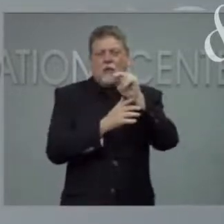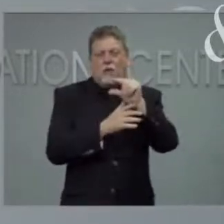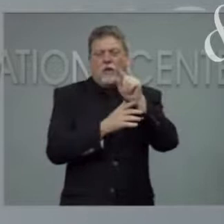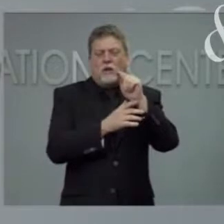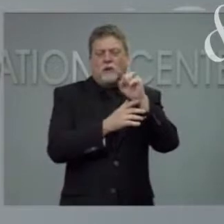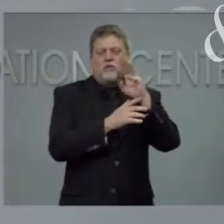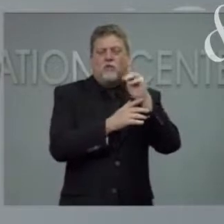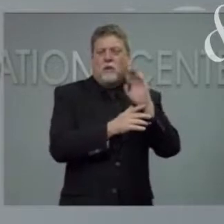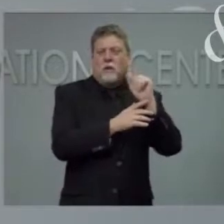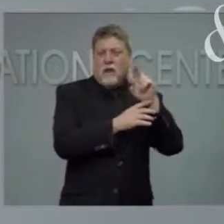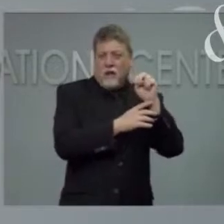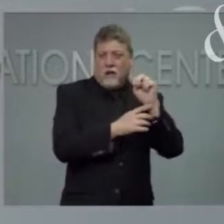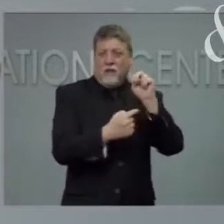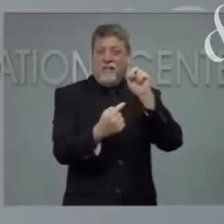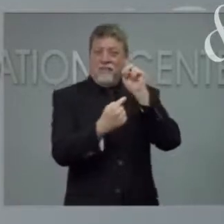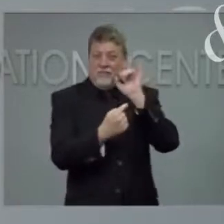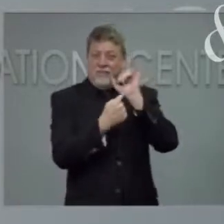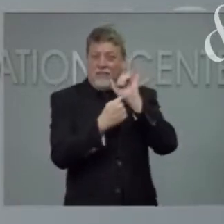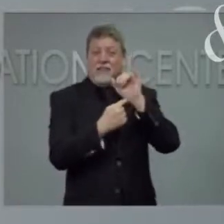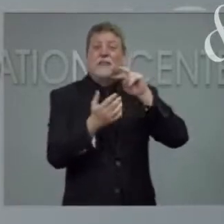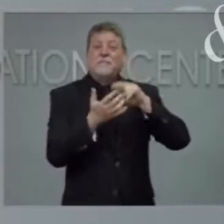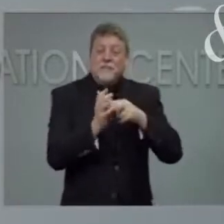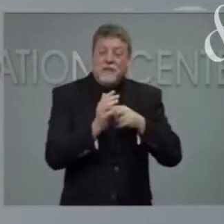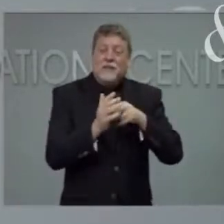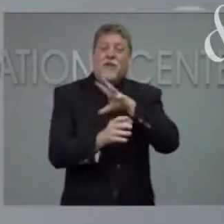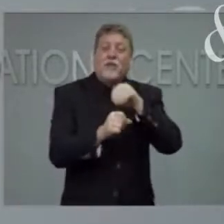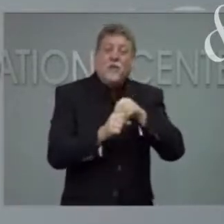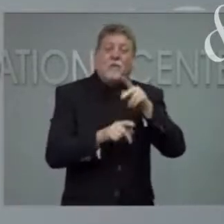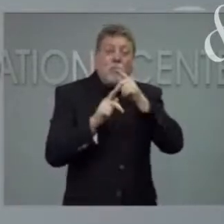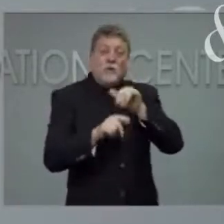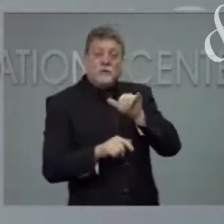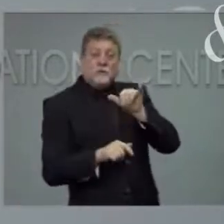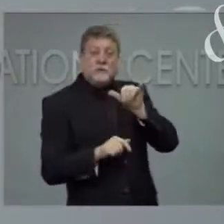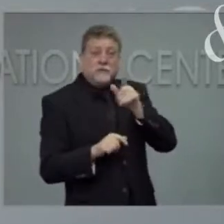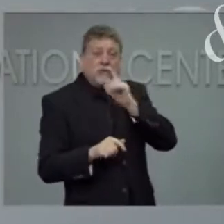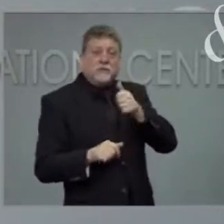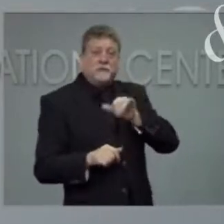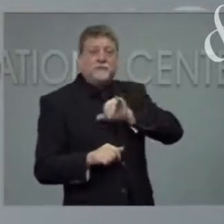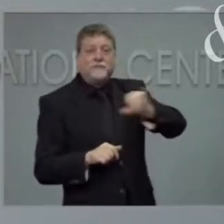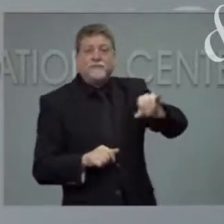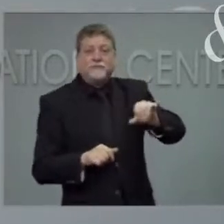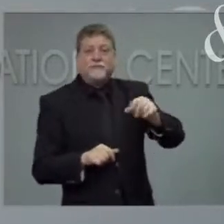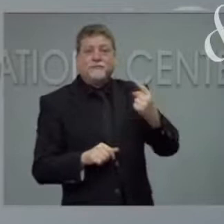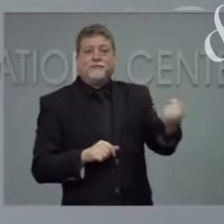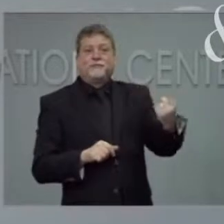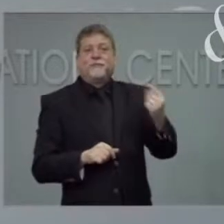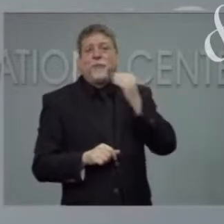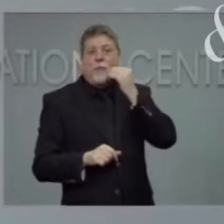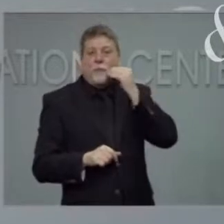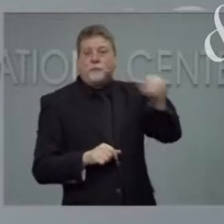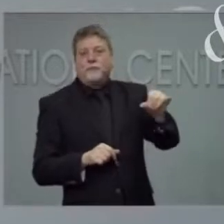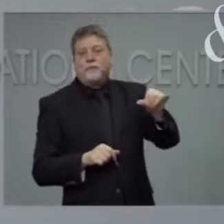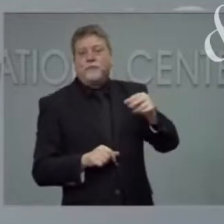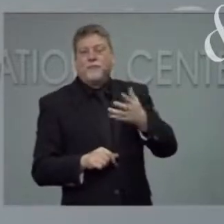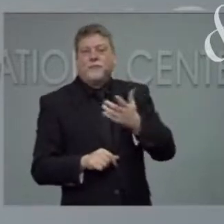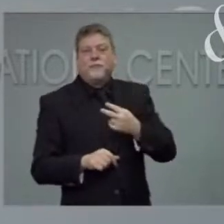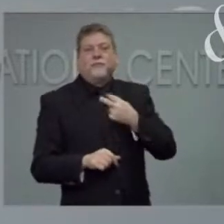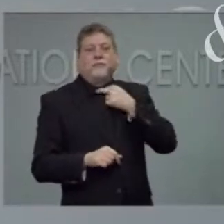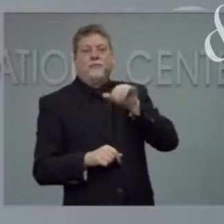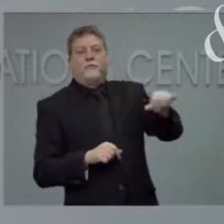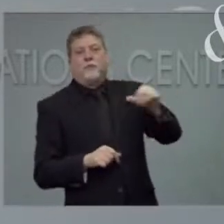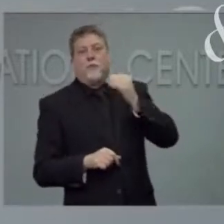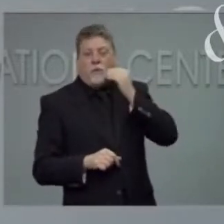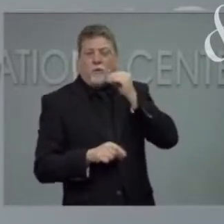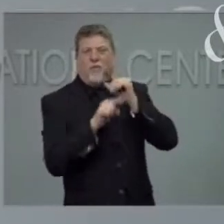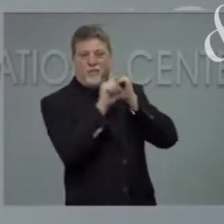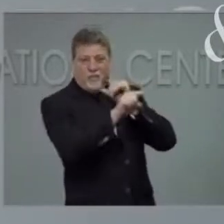make sure that it's including those who get long-term home care, which will also make sure that those with intellectual and developmental